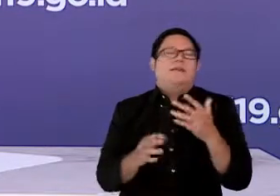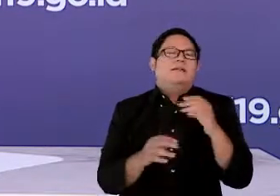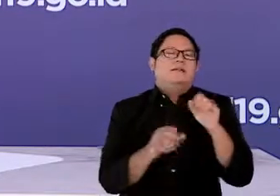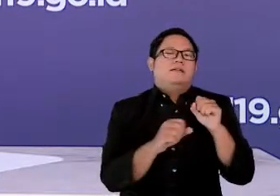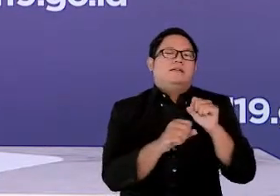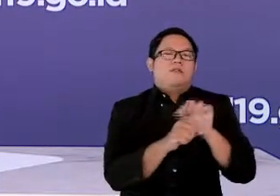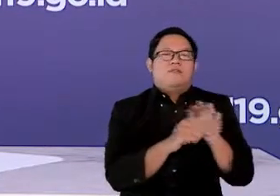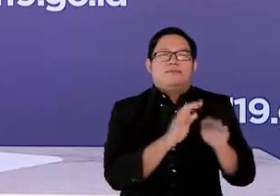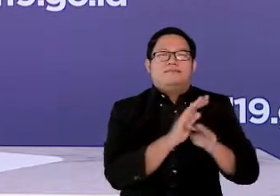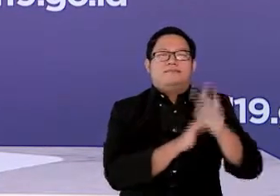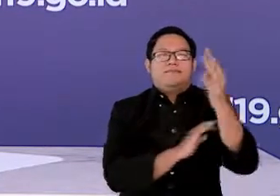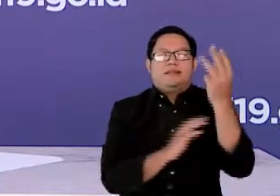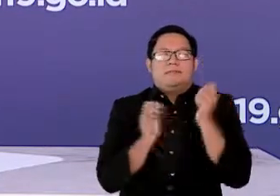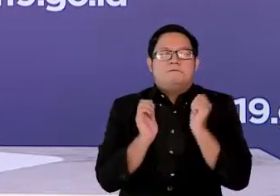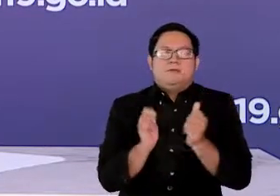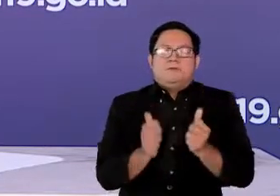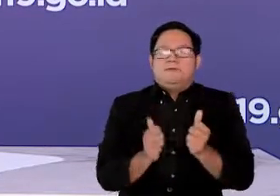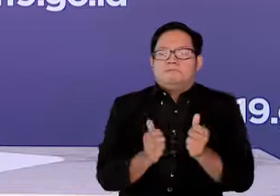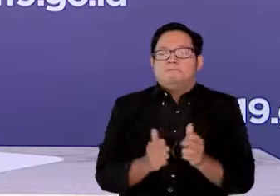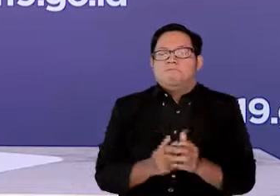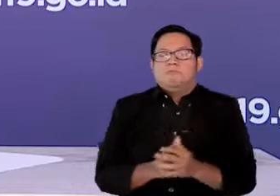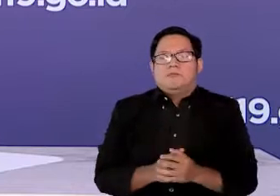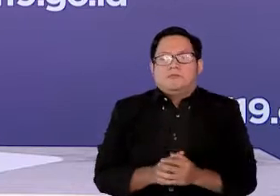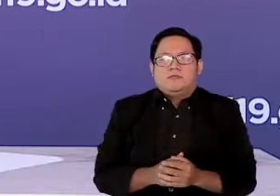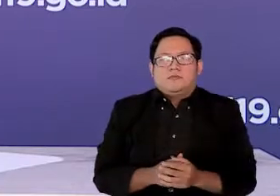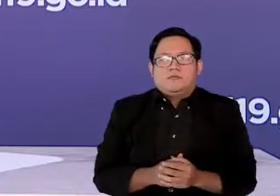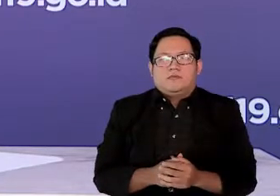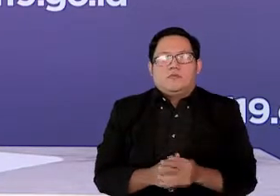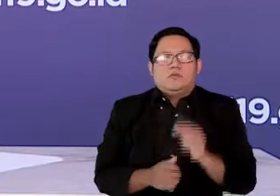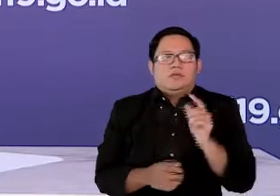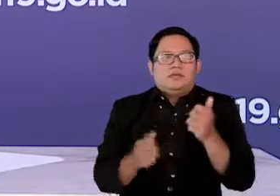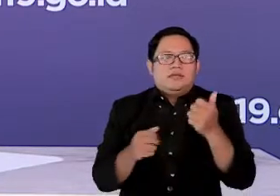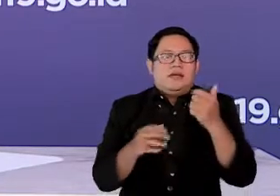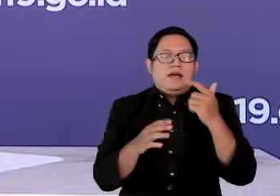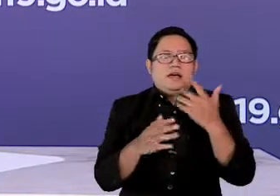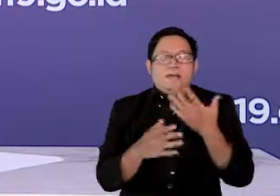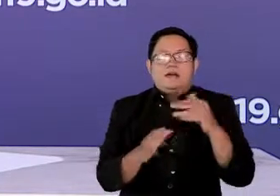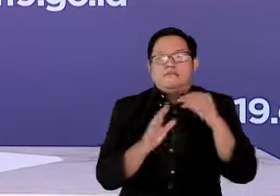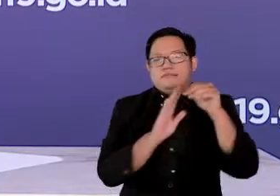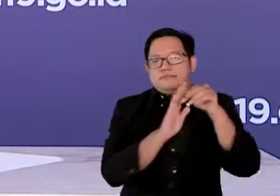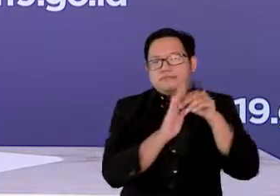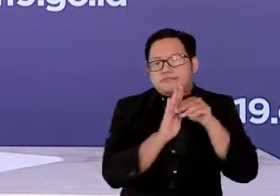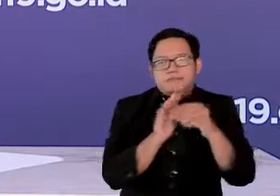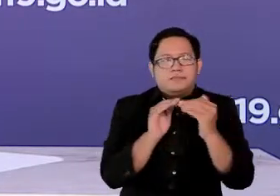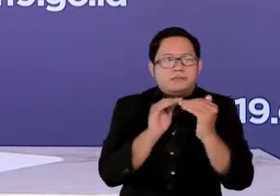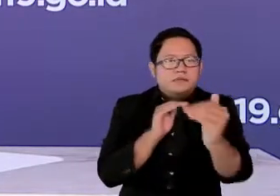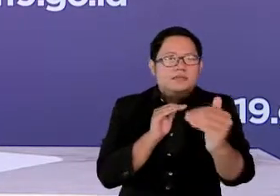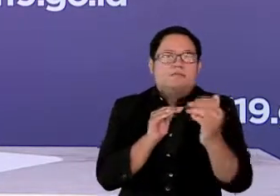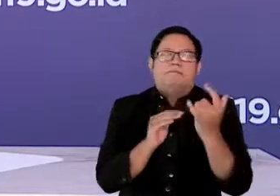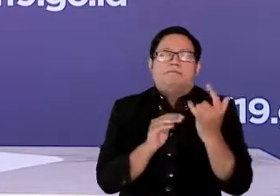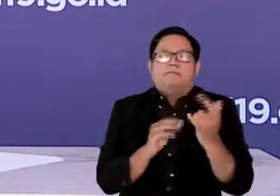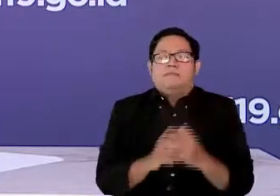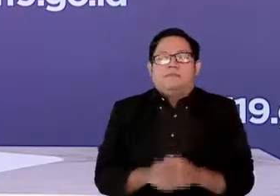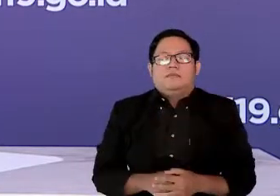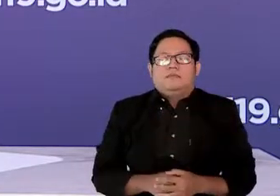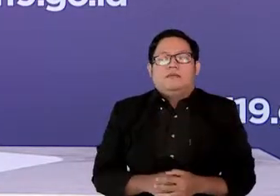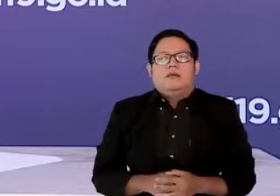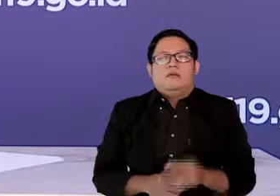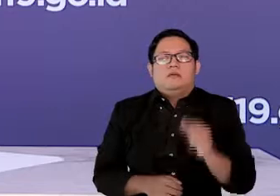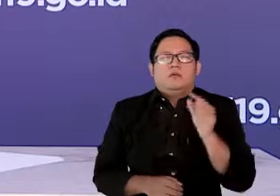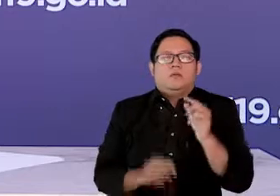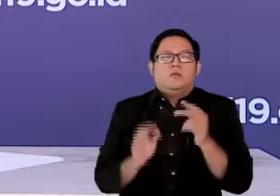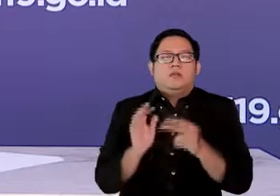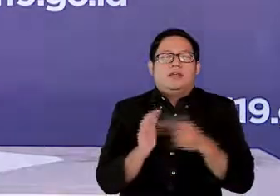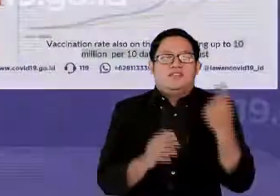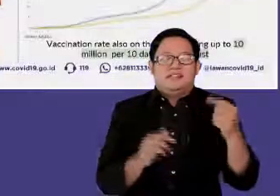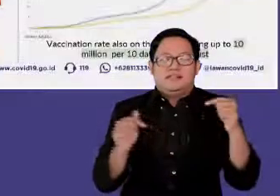to suppress cases to maximum up until today. As per this week, national cases are